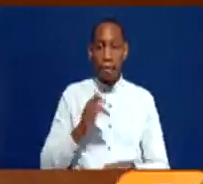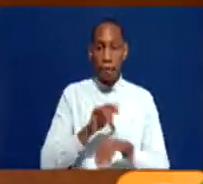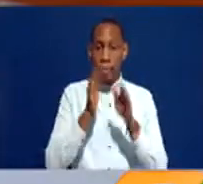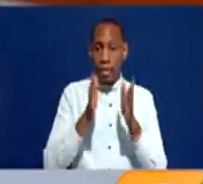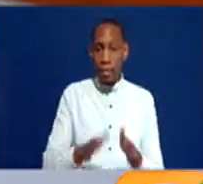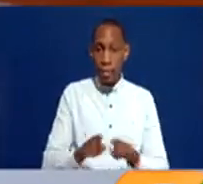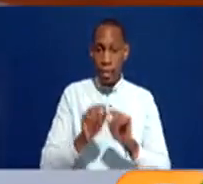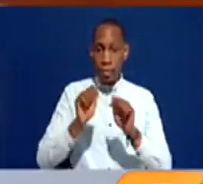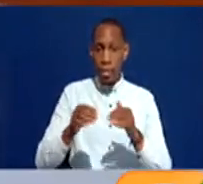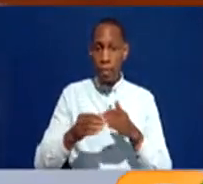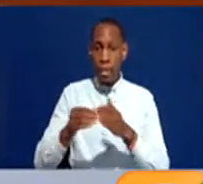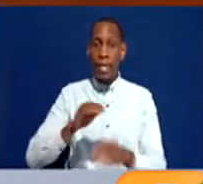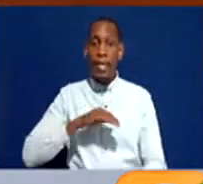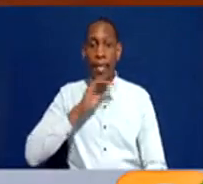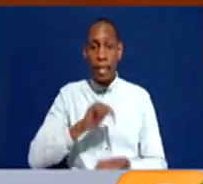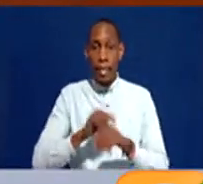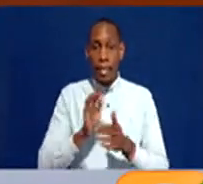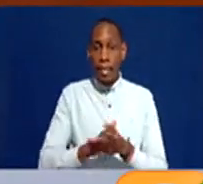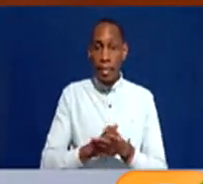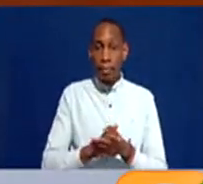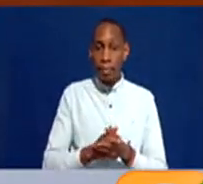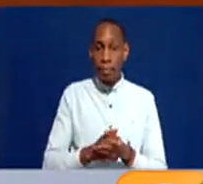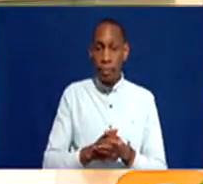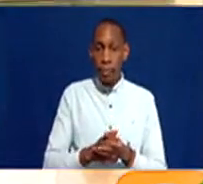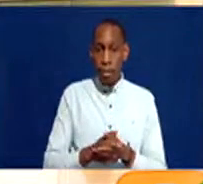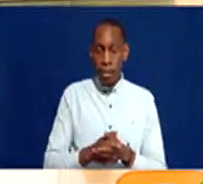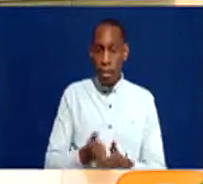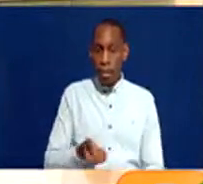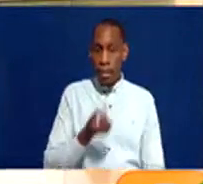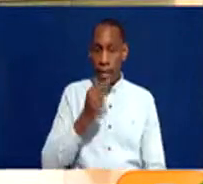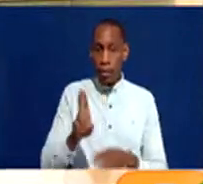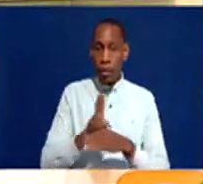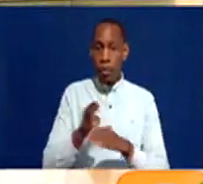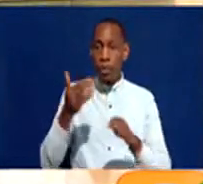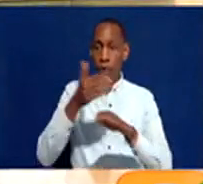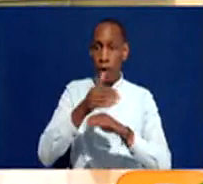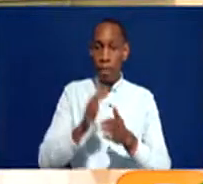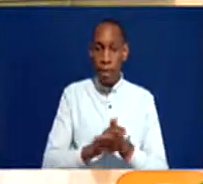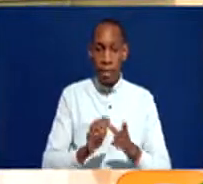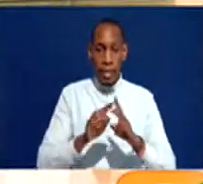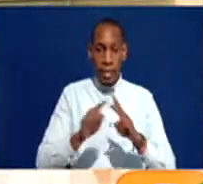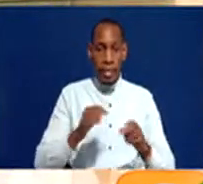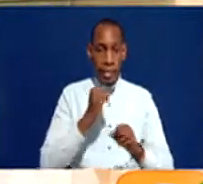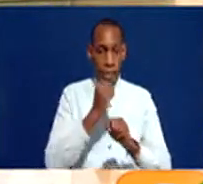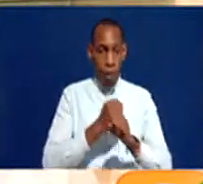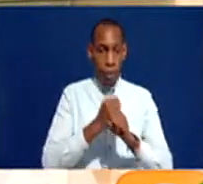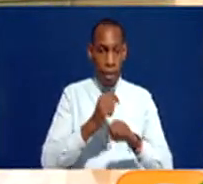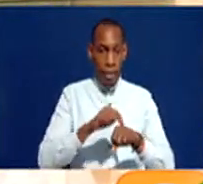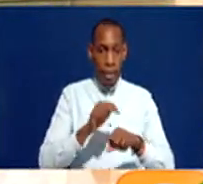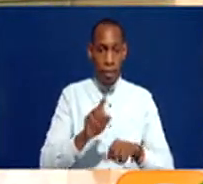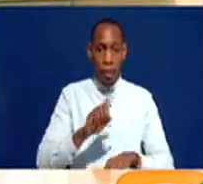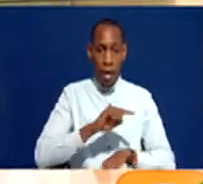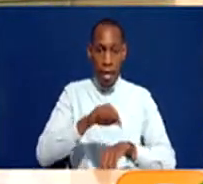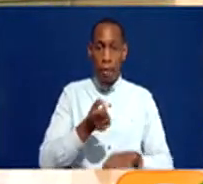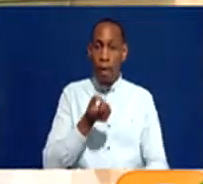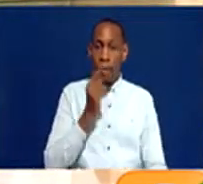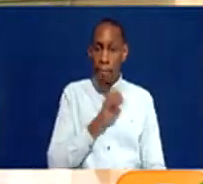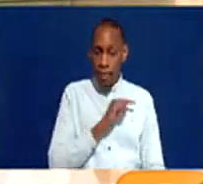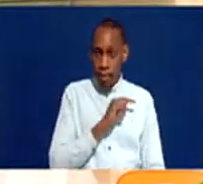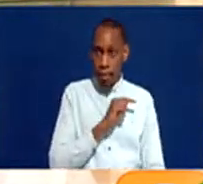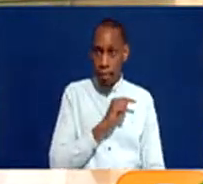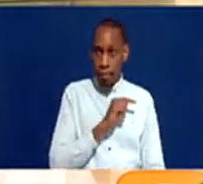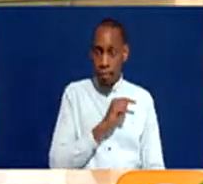could cause a fatality if taken in excess. And it takes effect probably after an hour of use. That's why a lot of people who've been